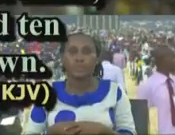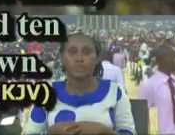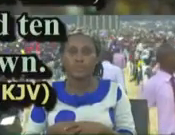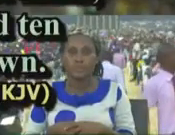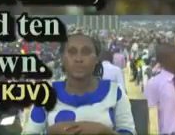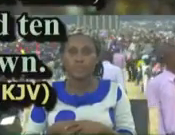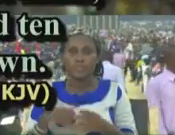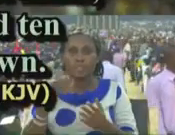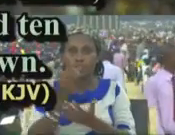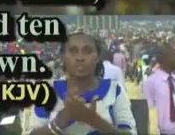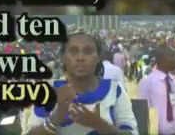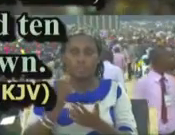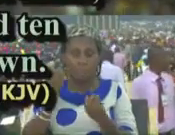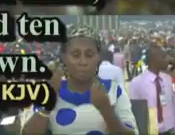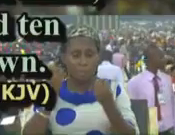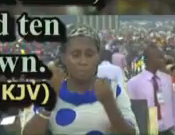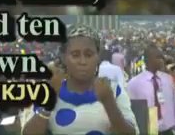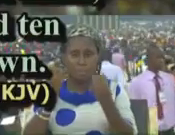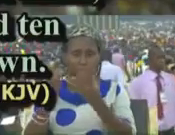Several years ago,